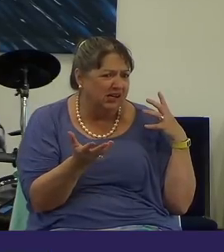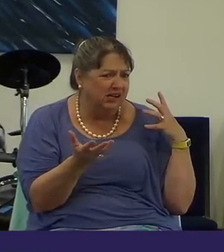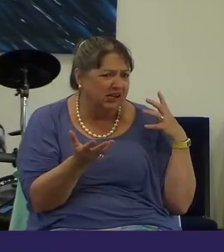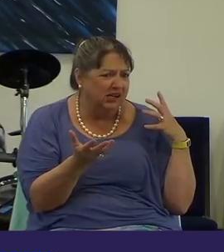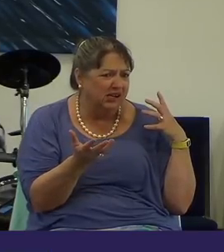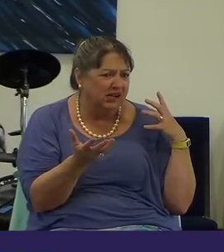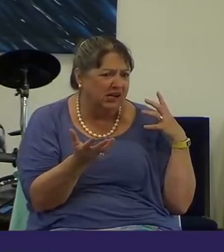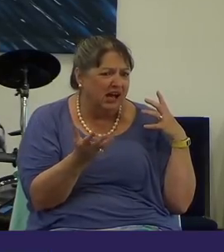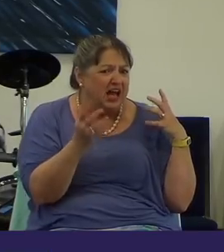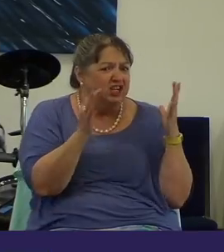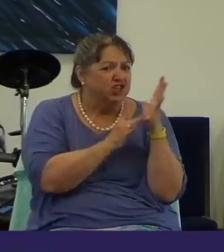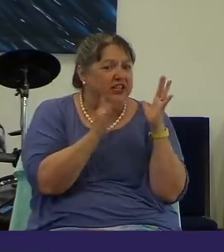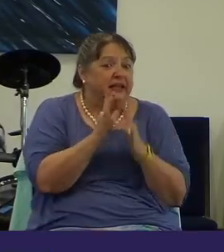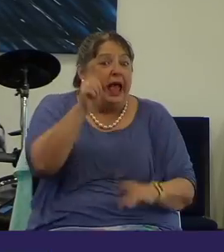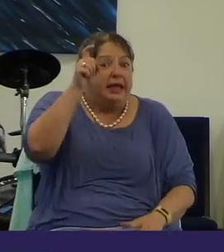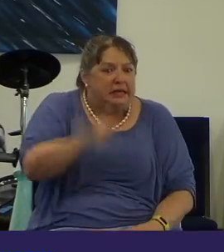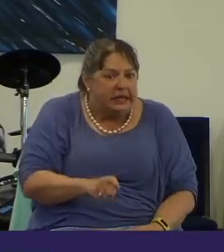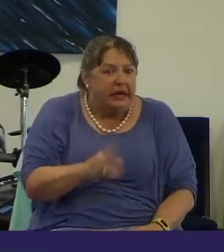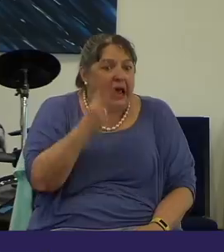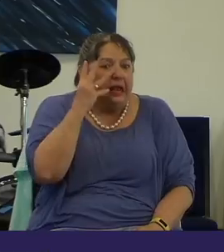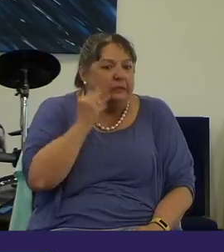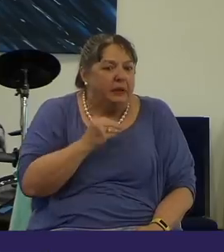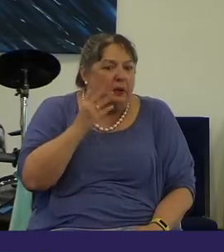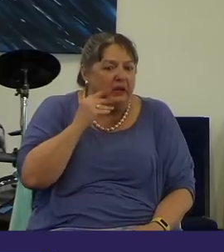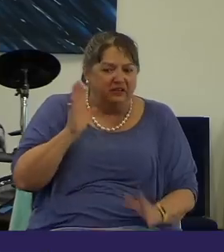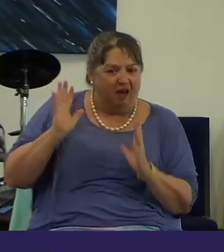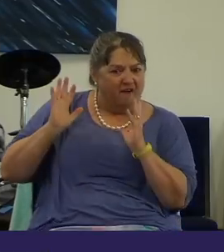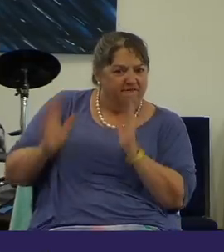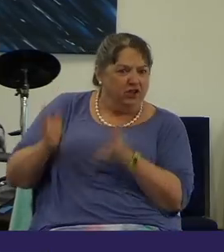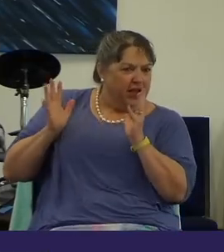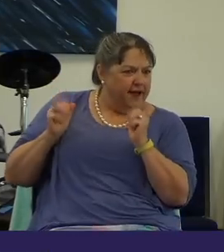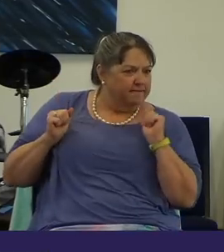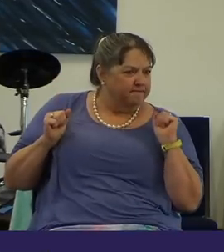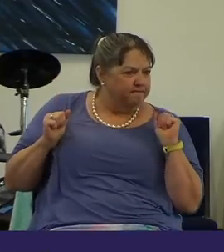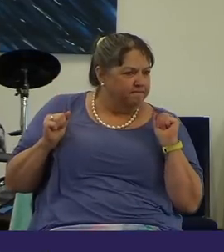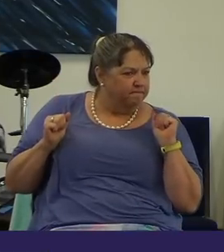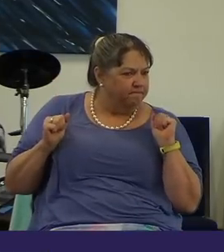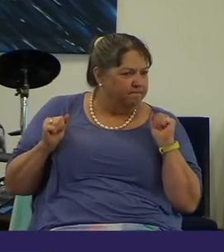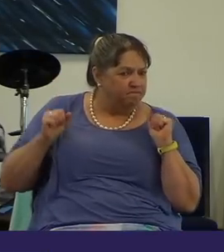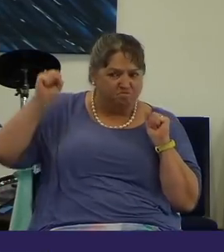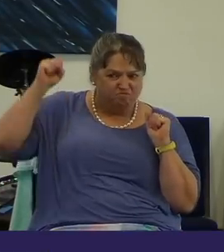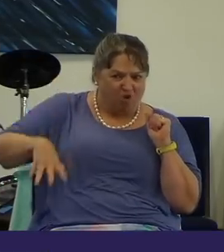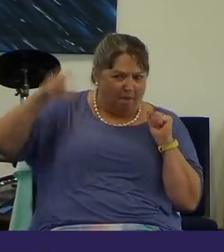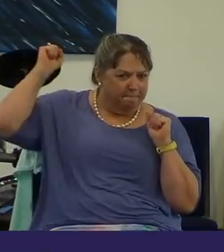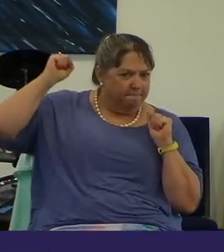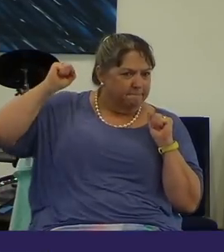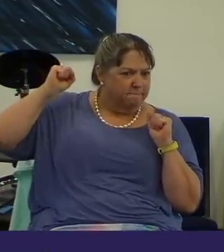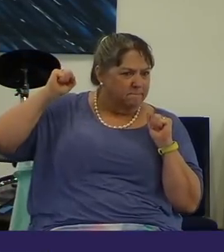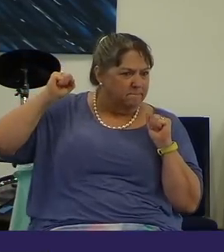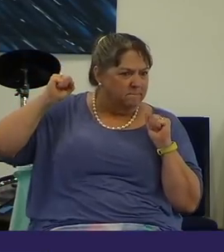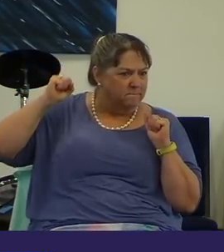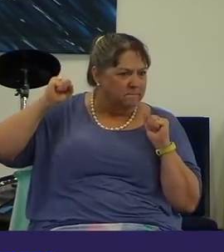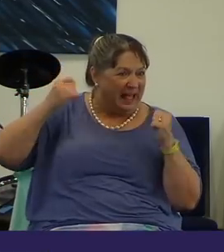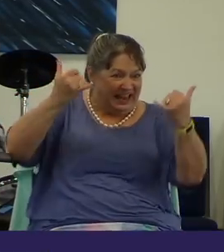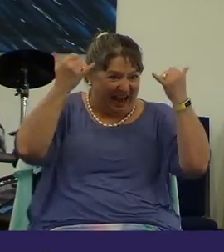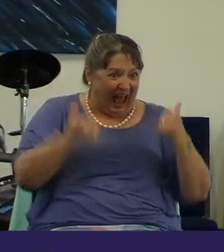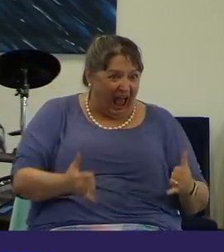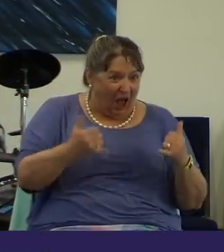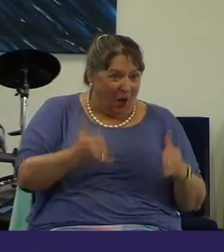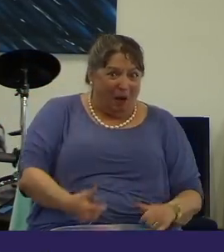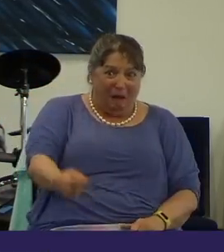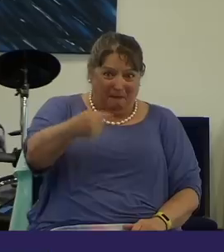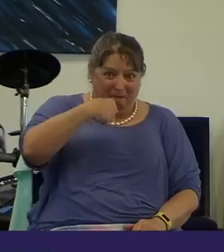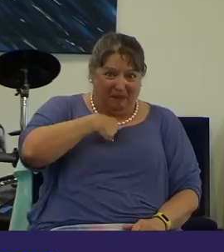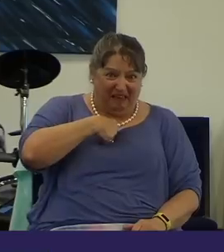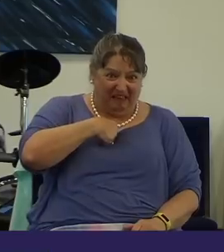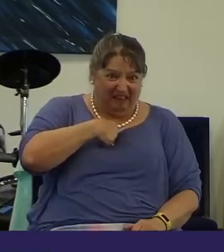praise God today that at the cost of Jesus, I was not forsaken because